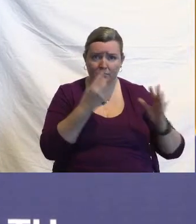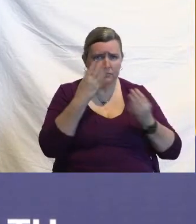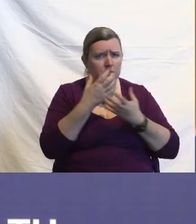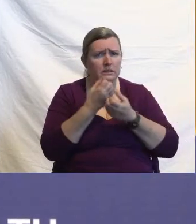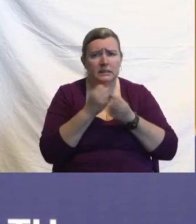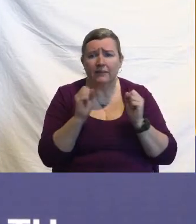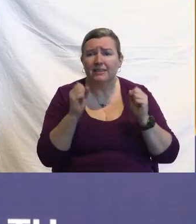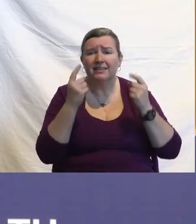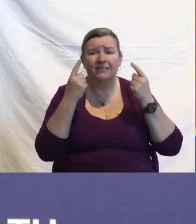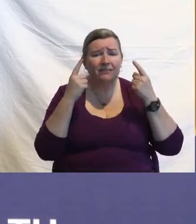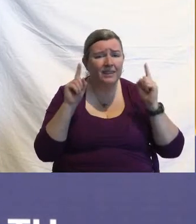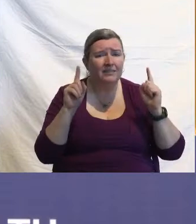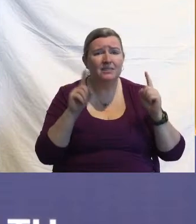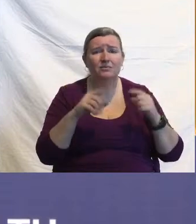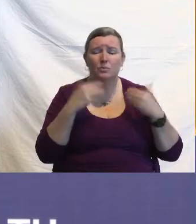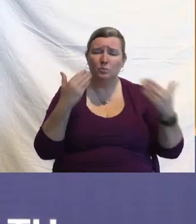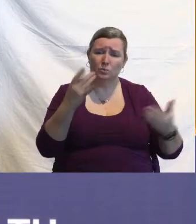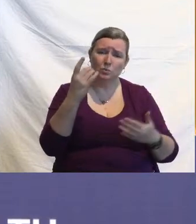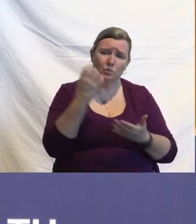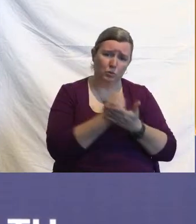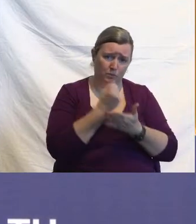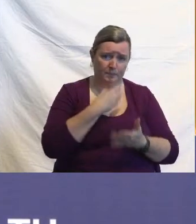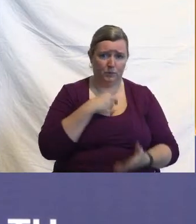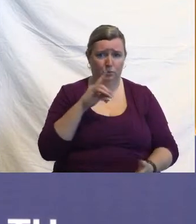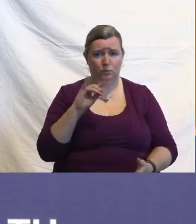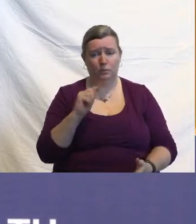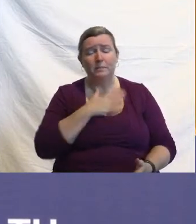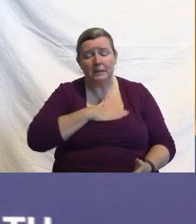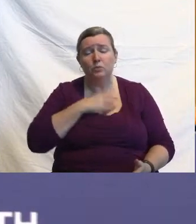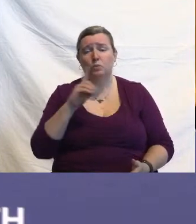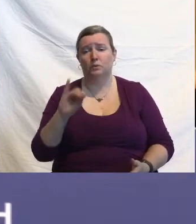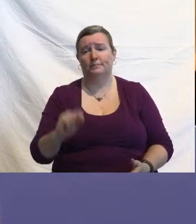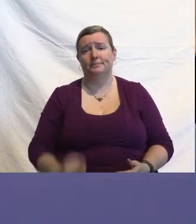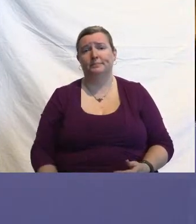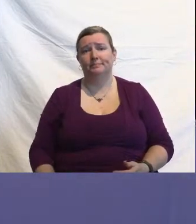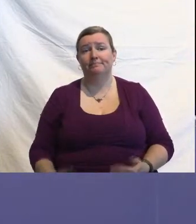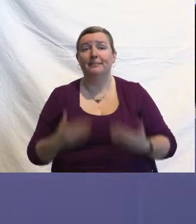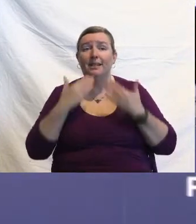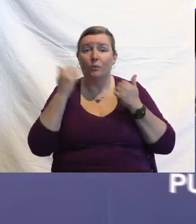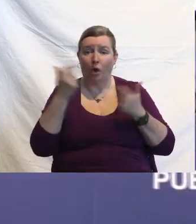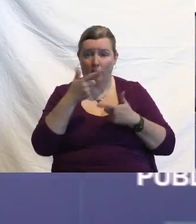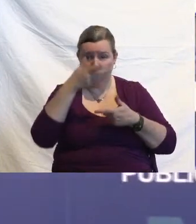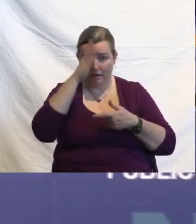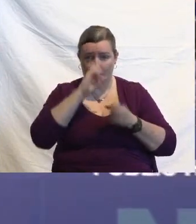go out there, get an appointment, and get vaccinated for those precious little kids. Thank you all. God bless.